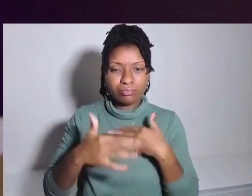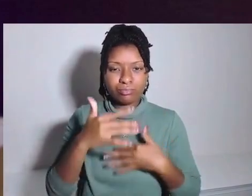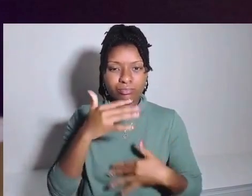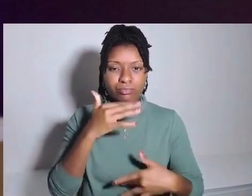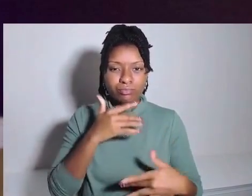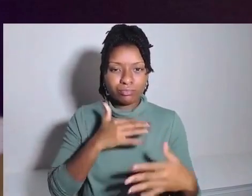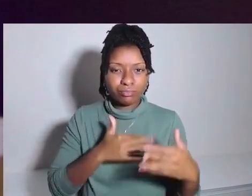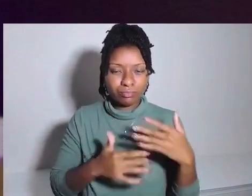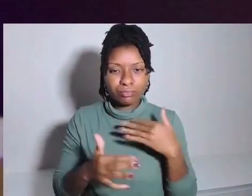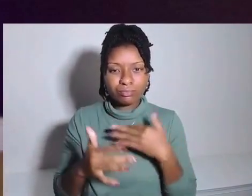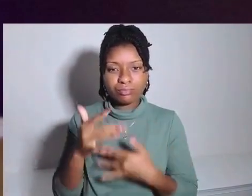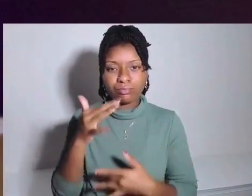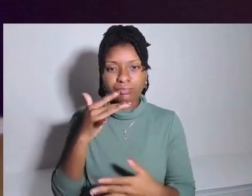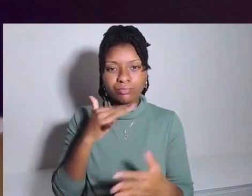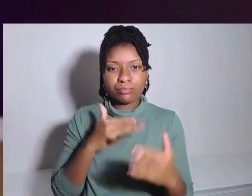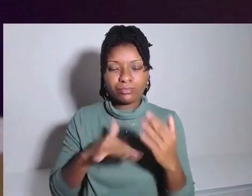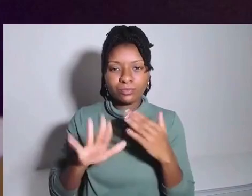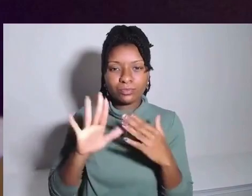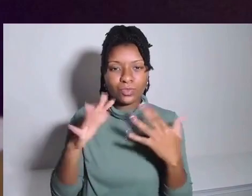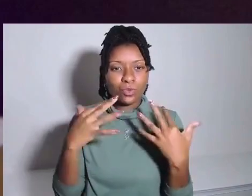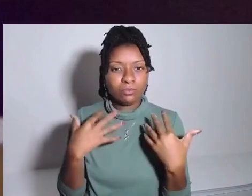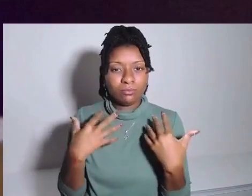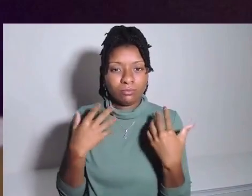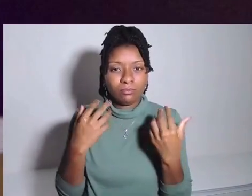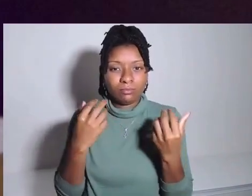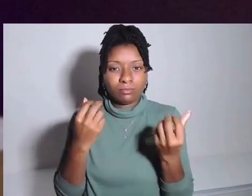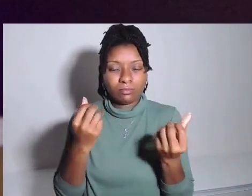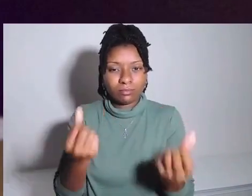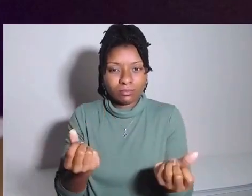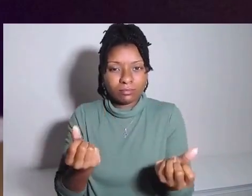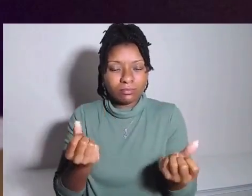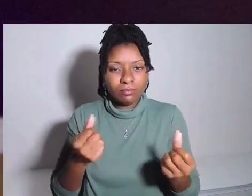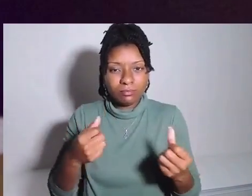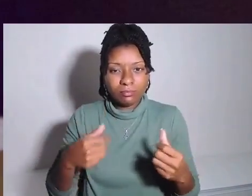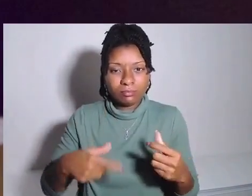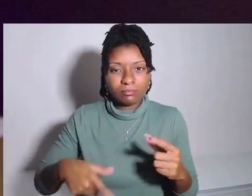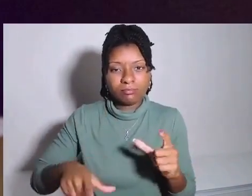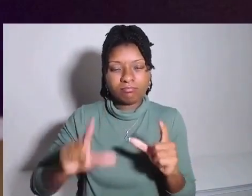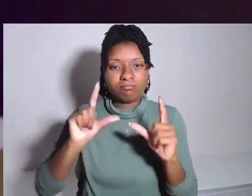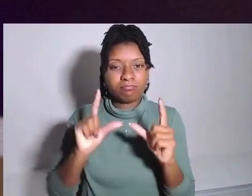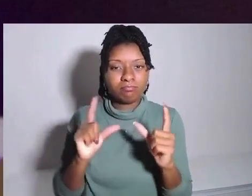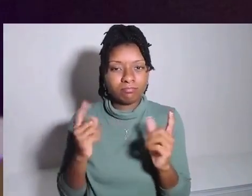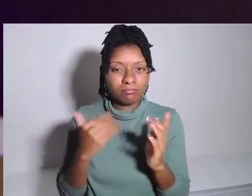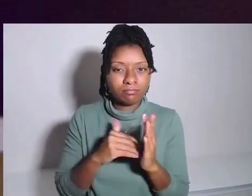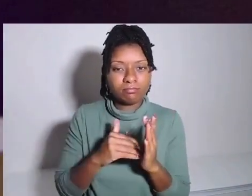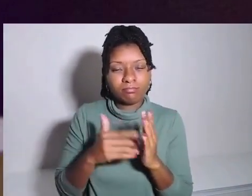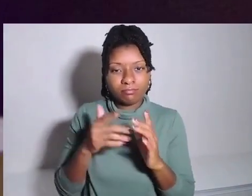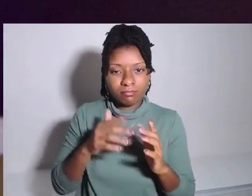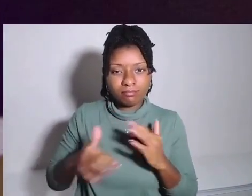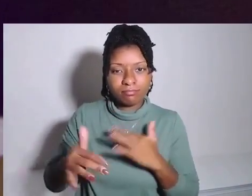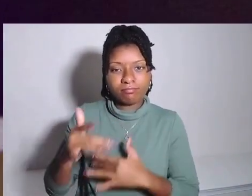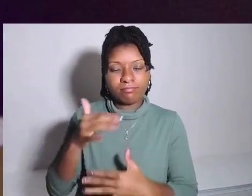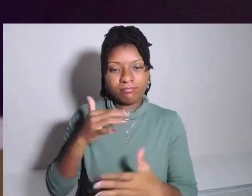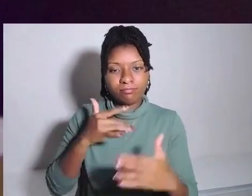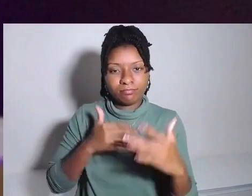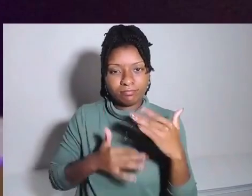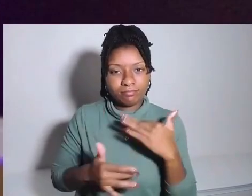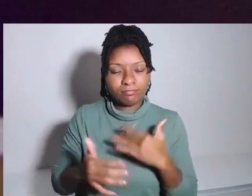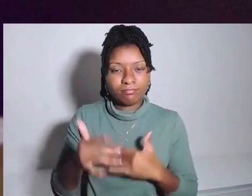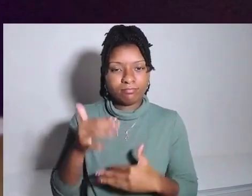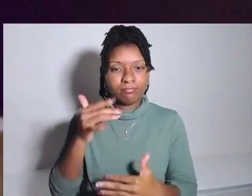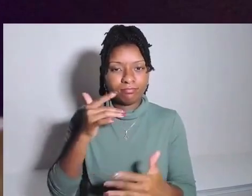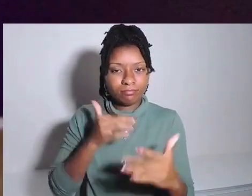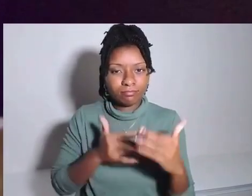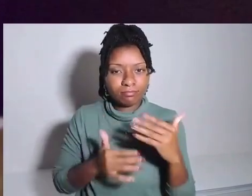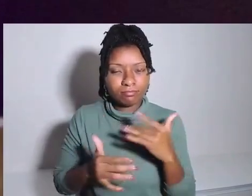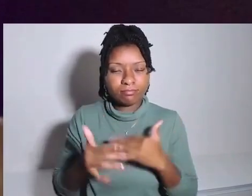renews the will, moving from organ to organ to organ, all from the heart, the